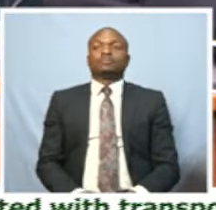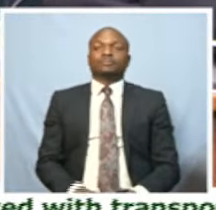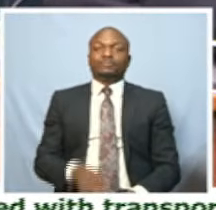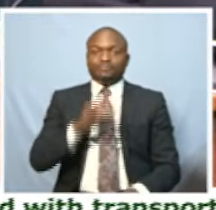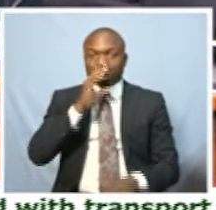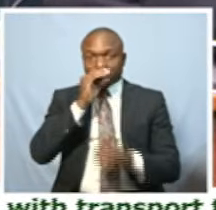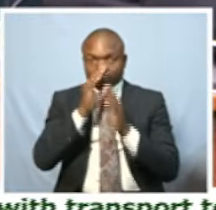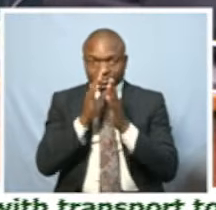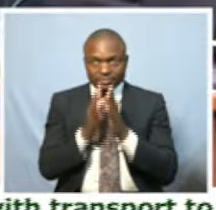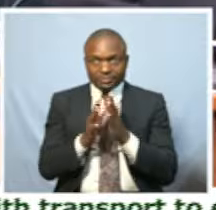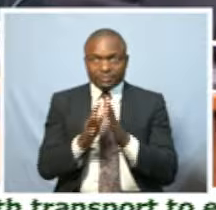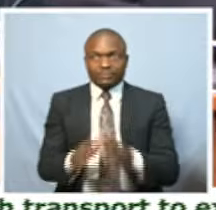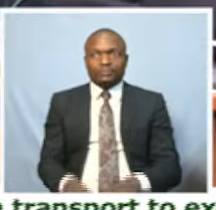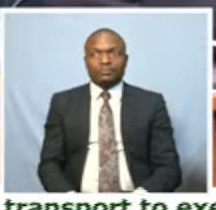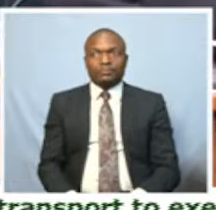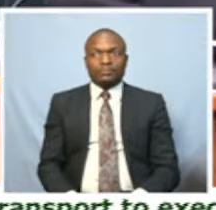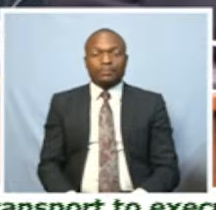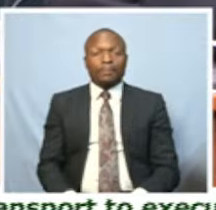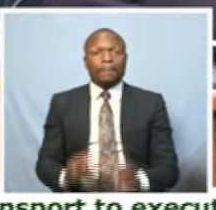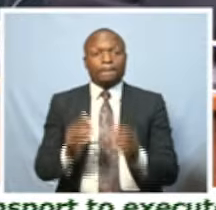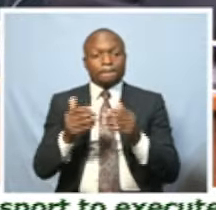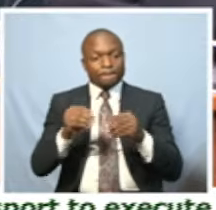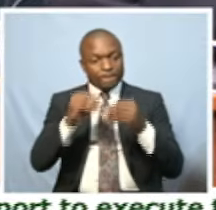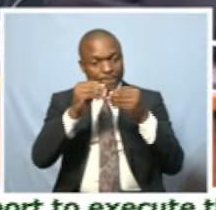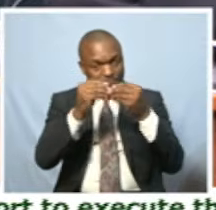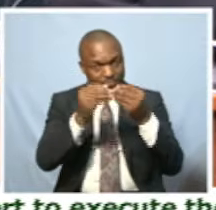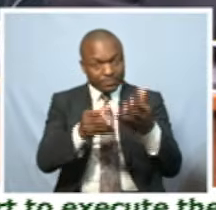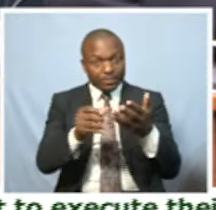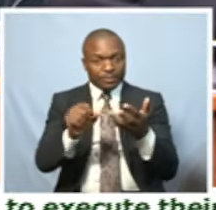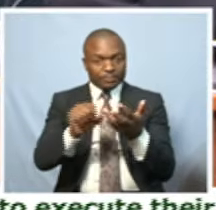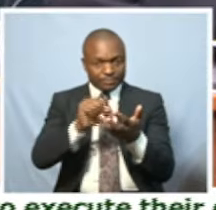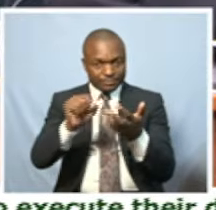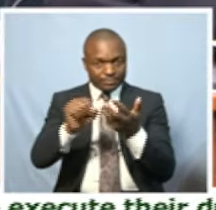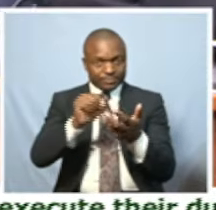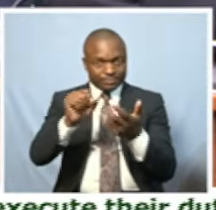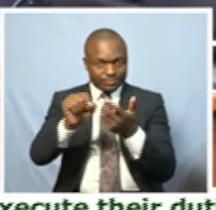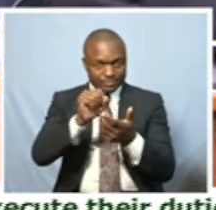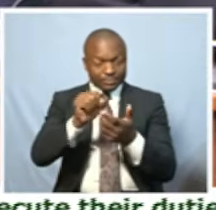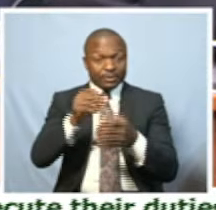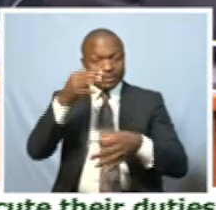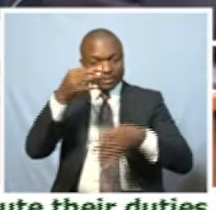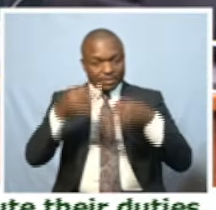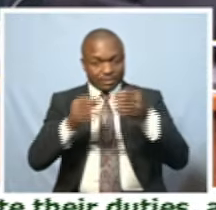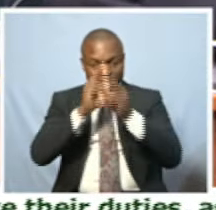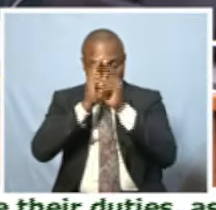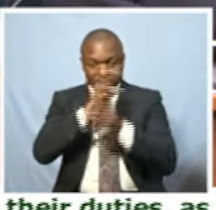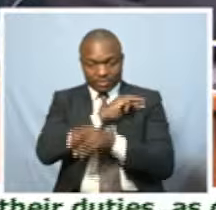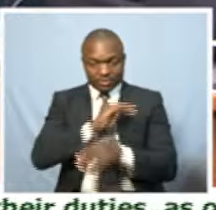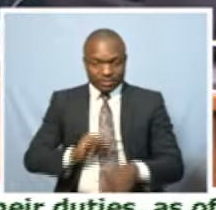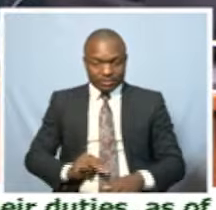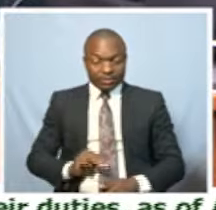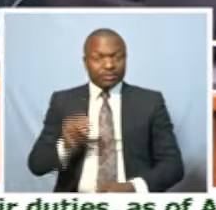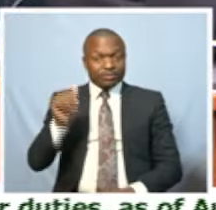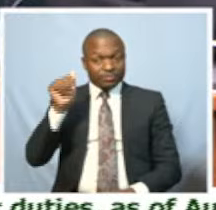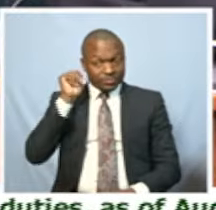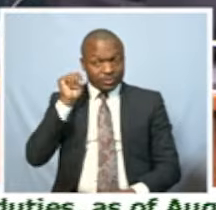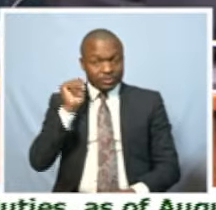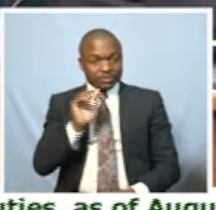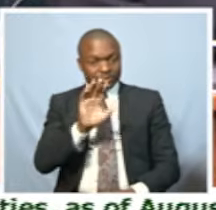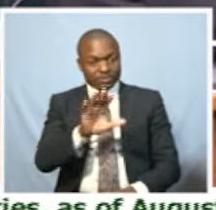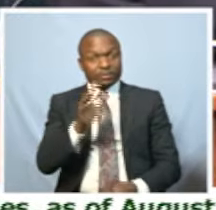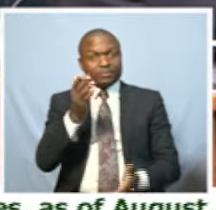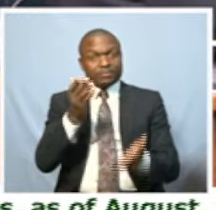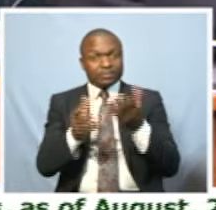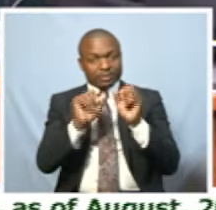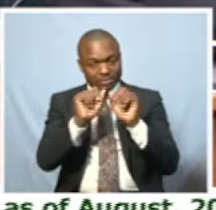Mr. Speaker, we have given statistics, and if the honorable member is disputing them, maybe